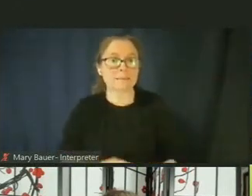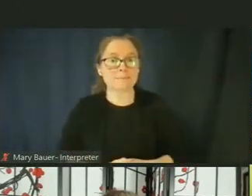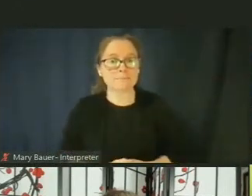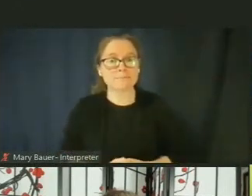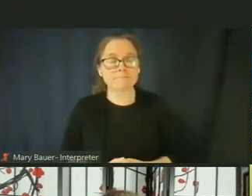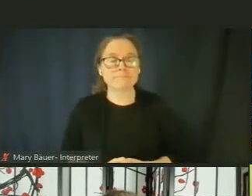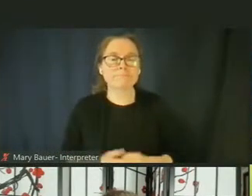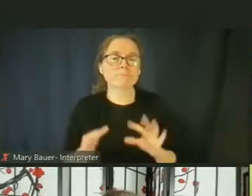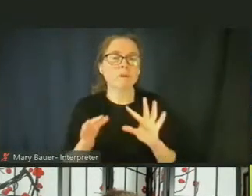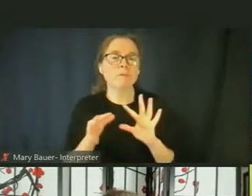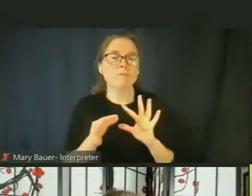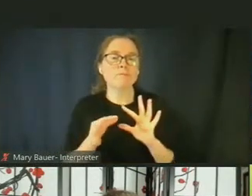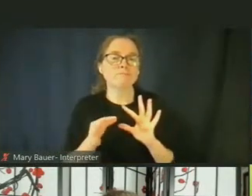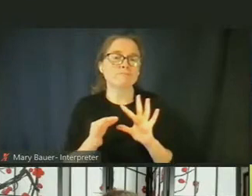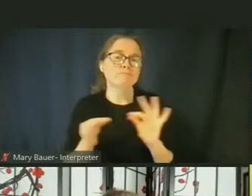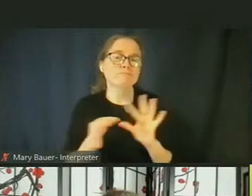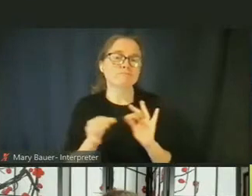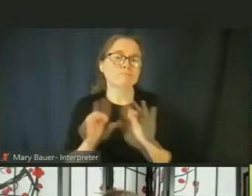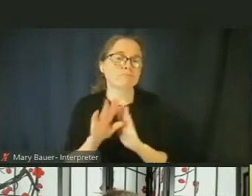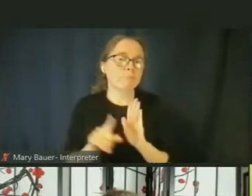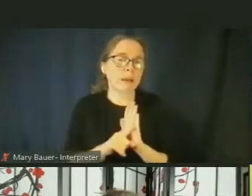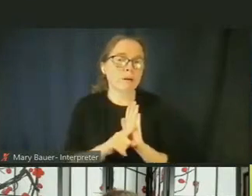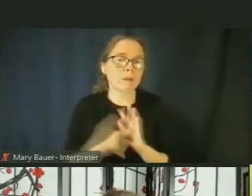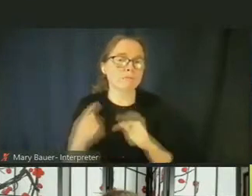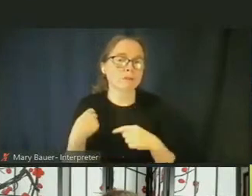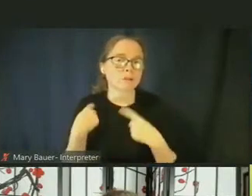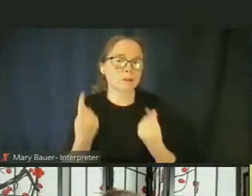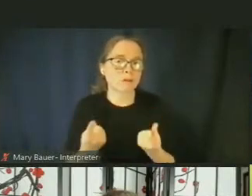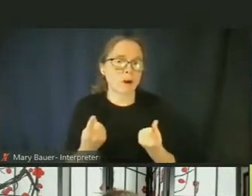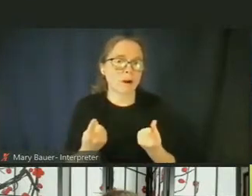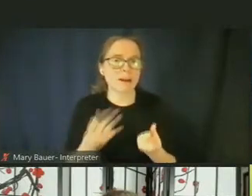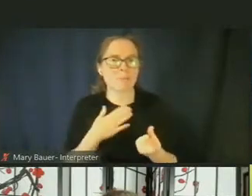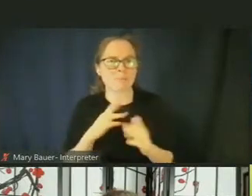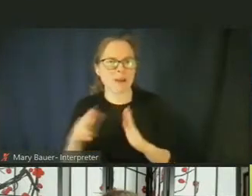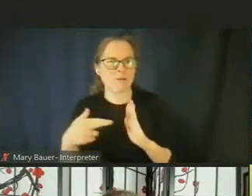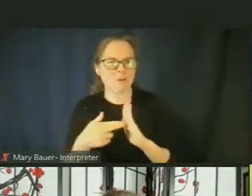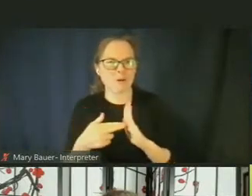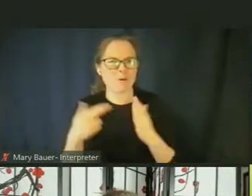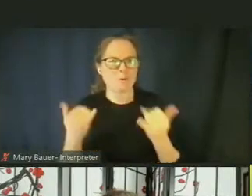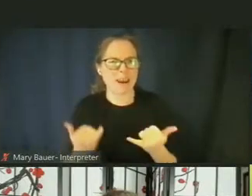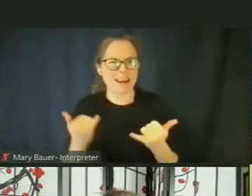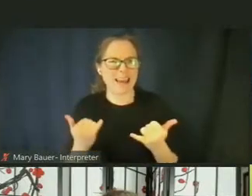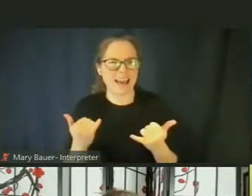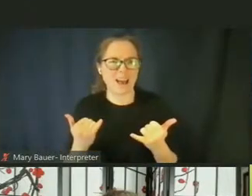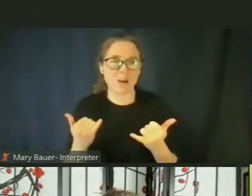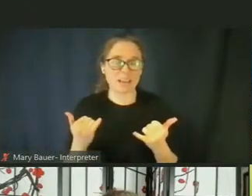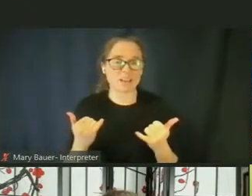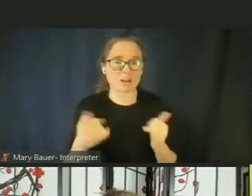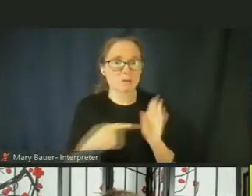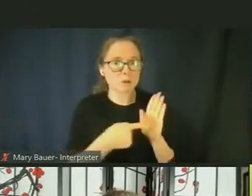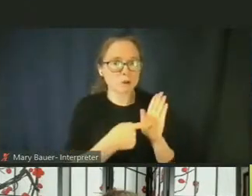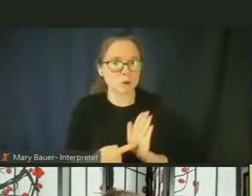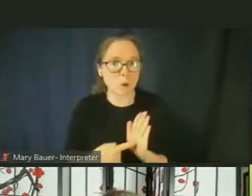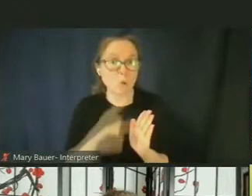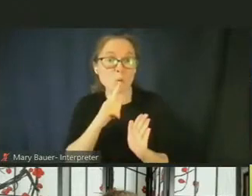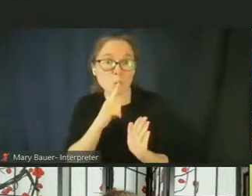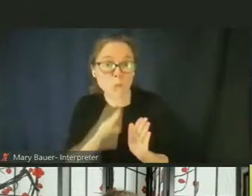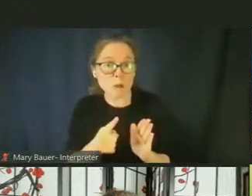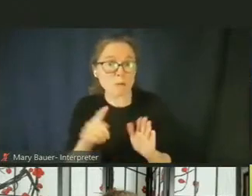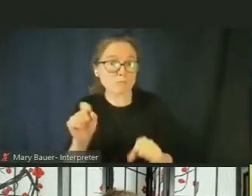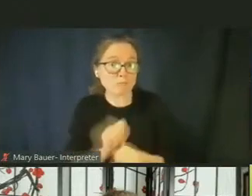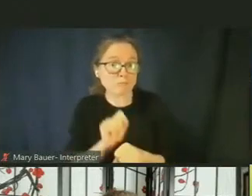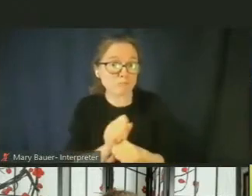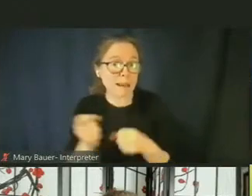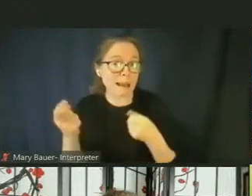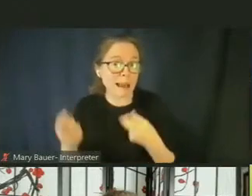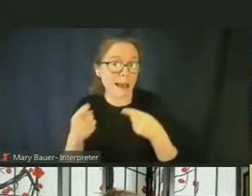of background. Unfortunately, I feel like my role right now is to give a reality check on where we are with vaccines, just to make